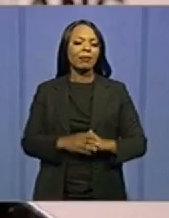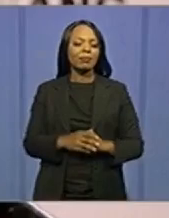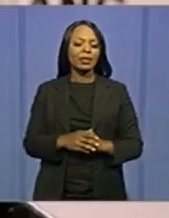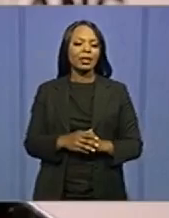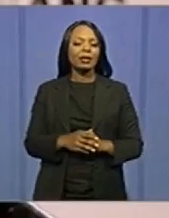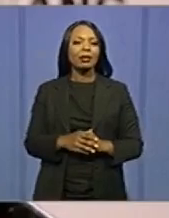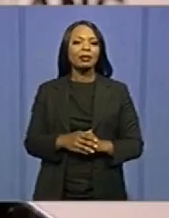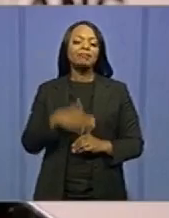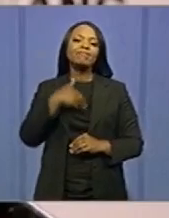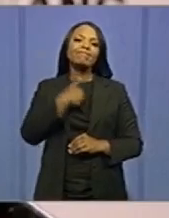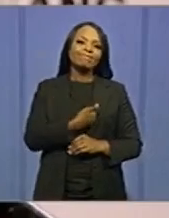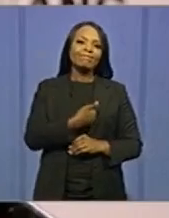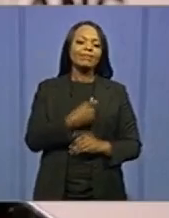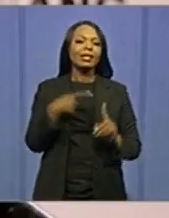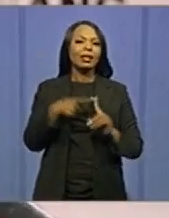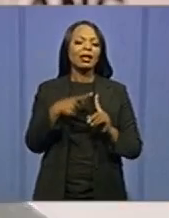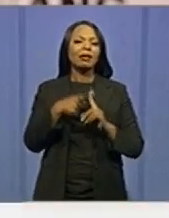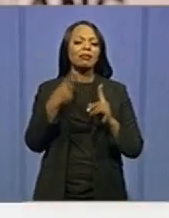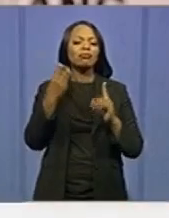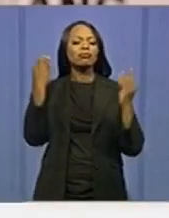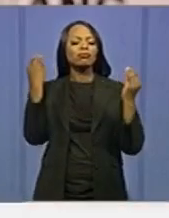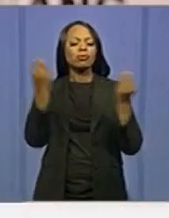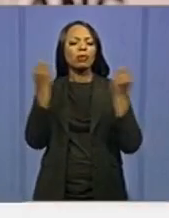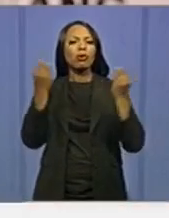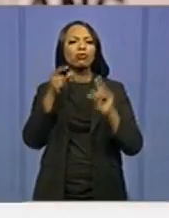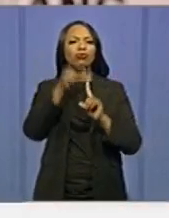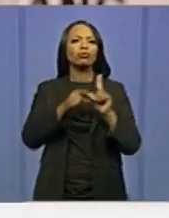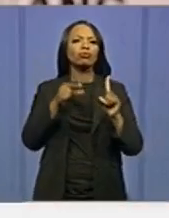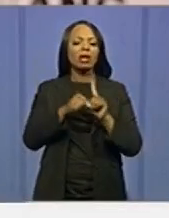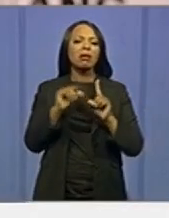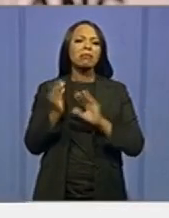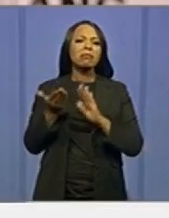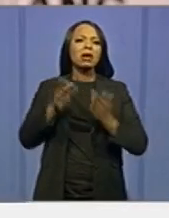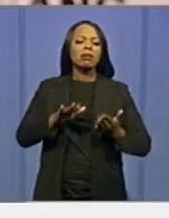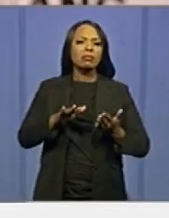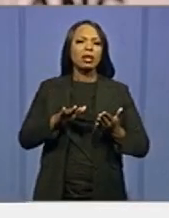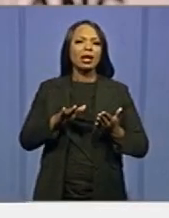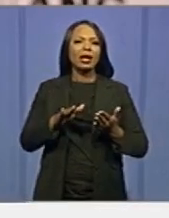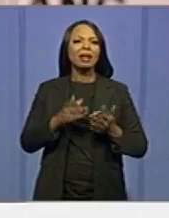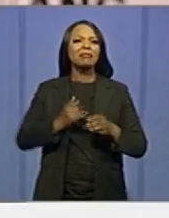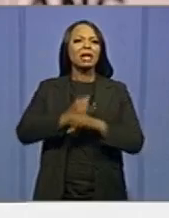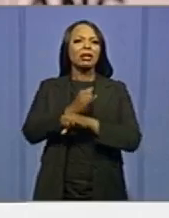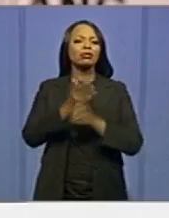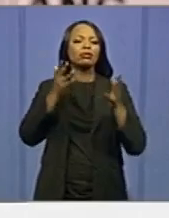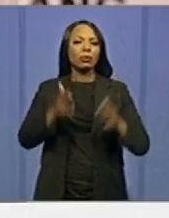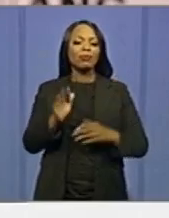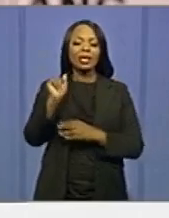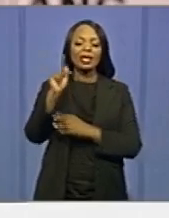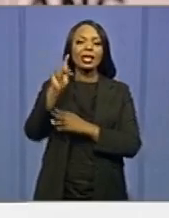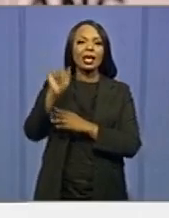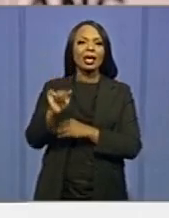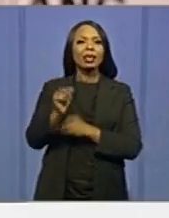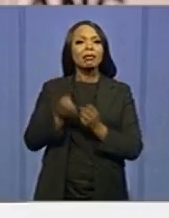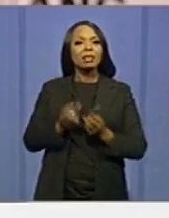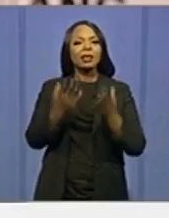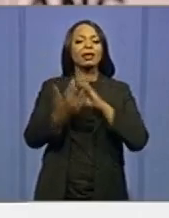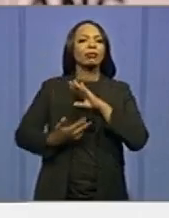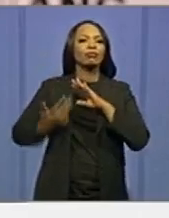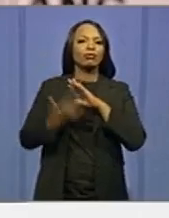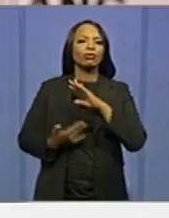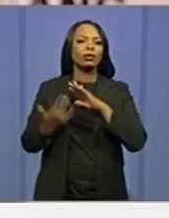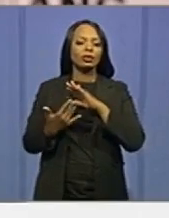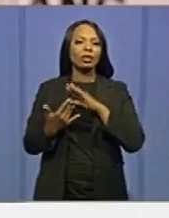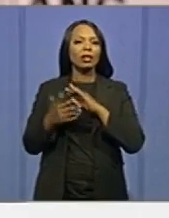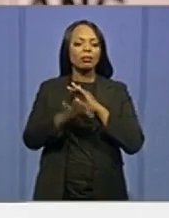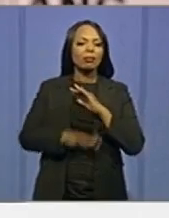dismayed that such a bright star has been dimmed at its dawn. AKA served as an inspiration in the development trajectory